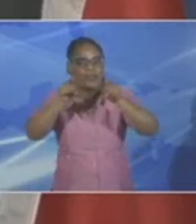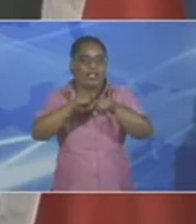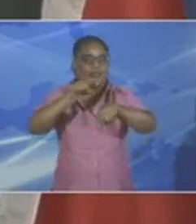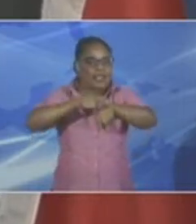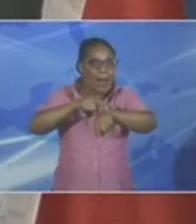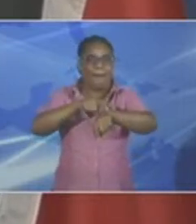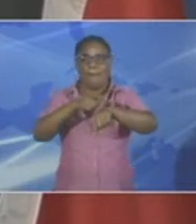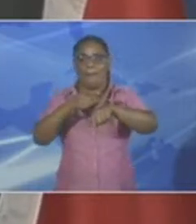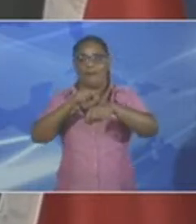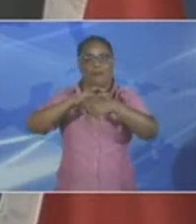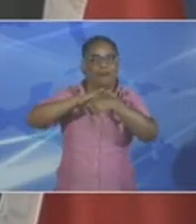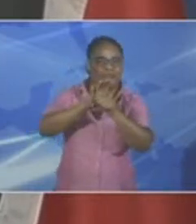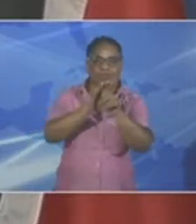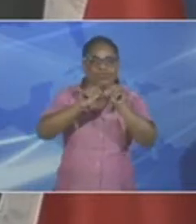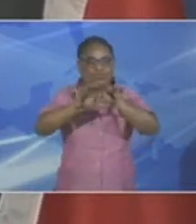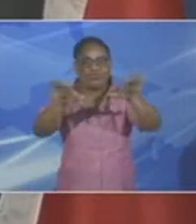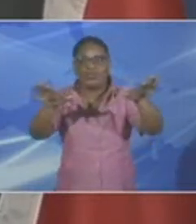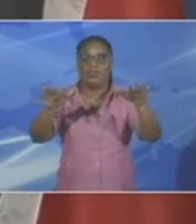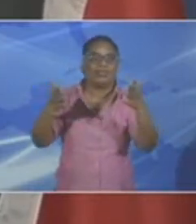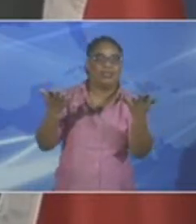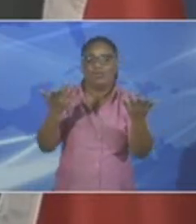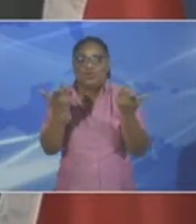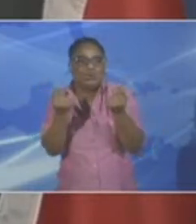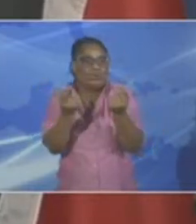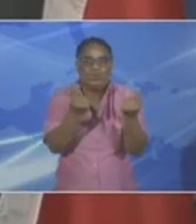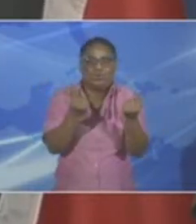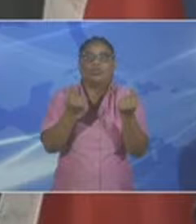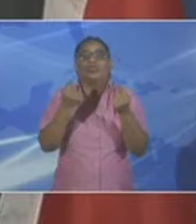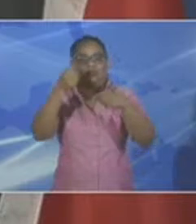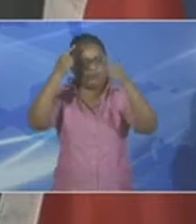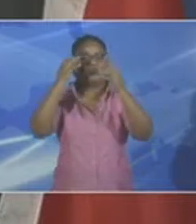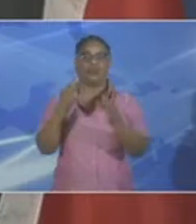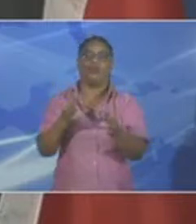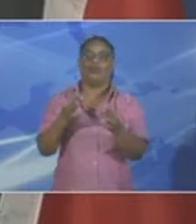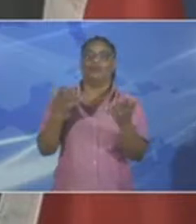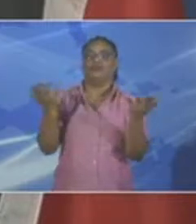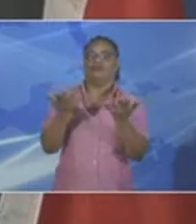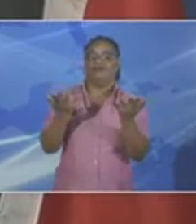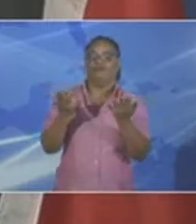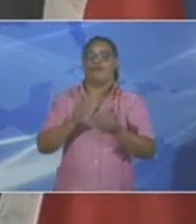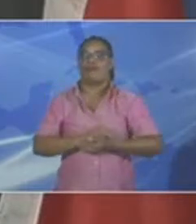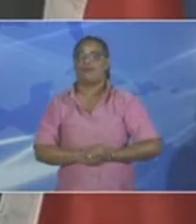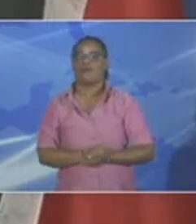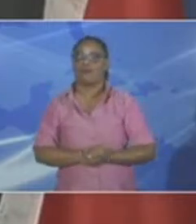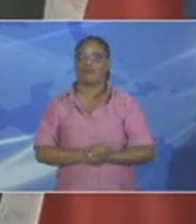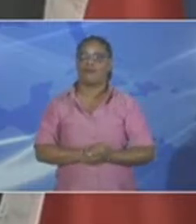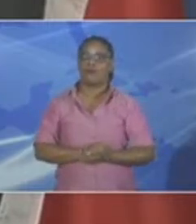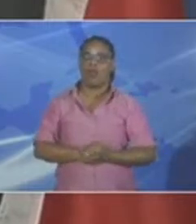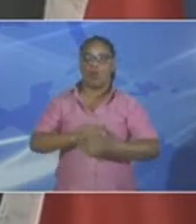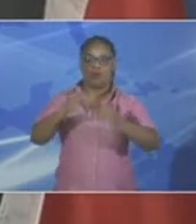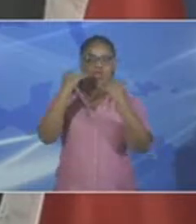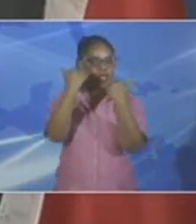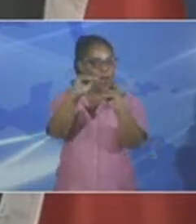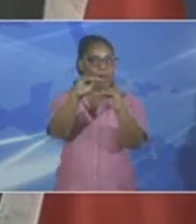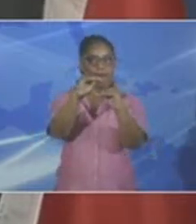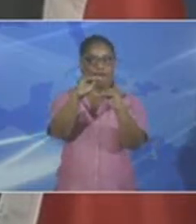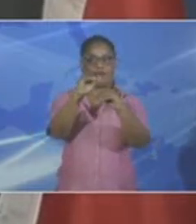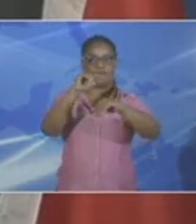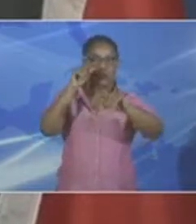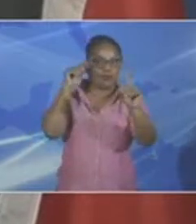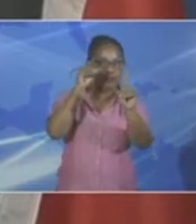preserving life, we came up with a system of minimizing exposures of